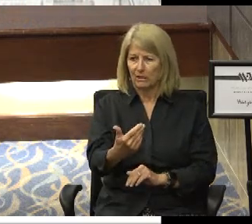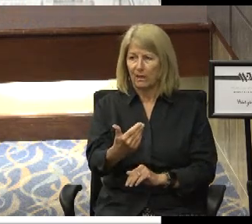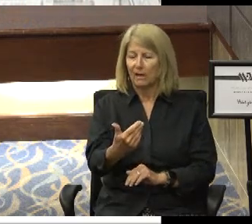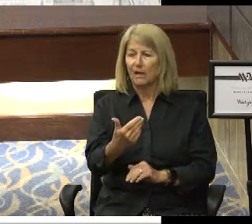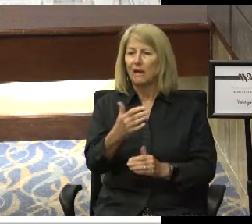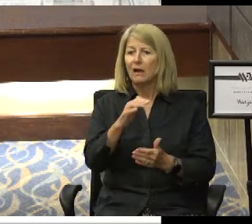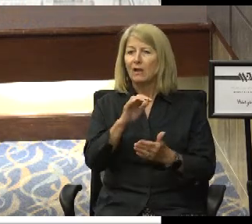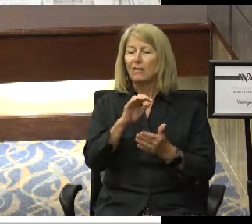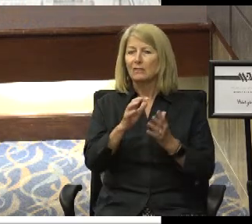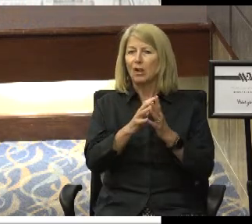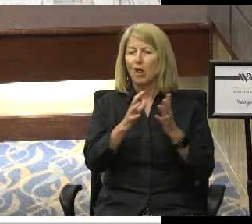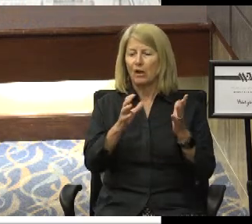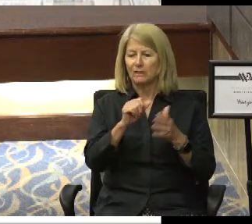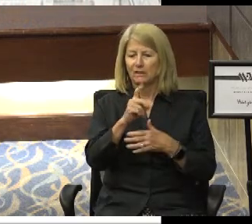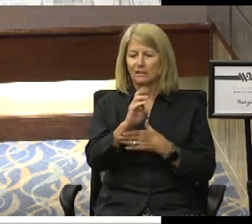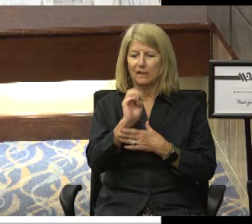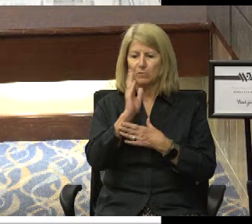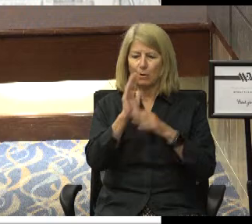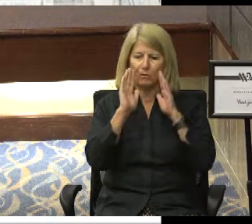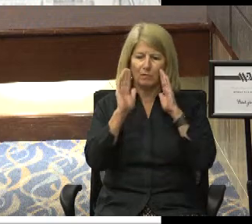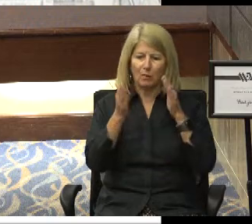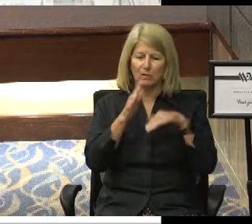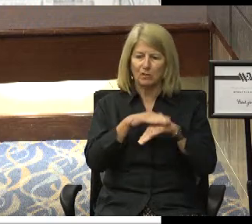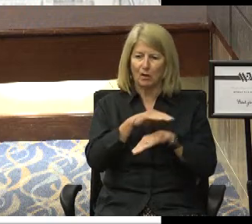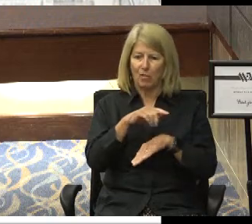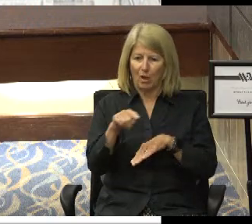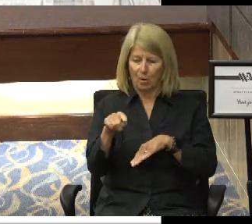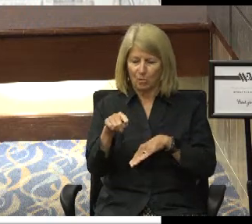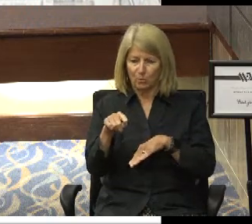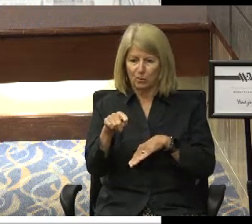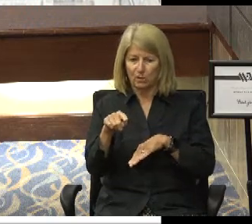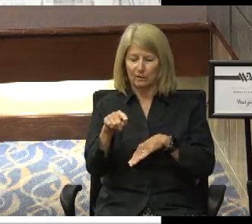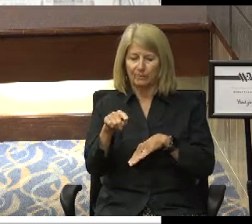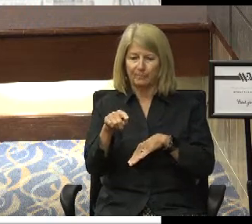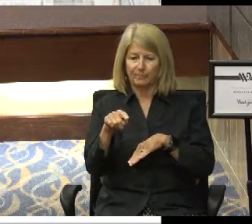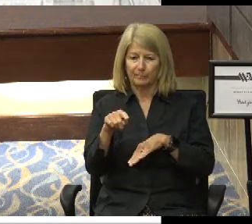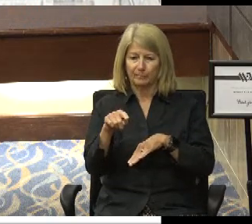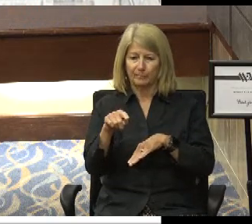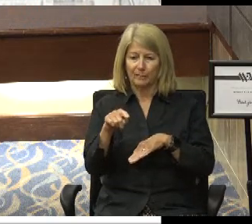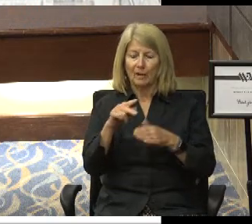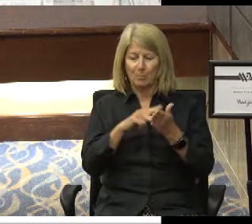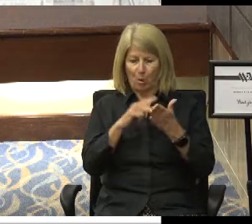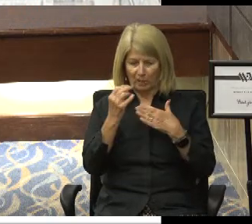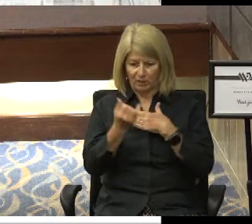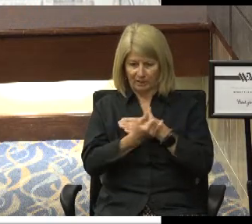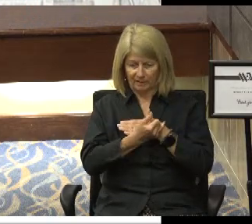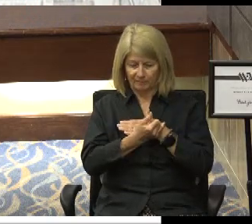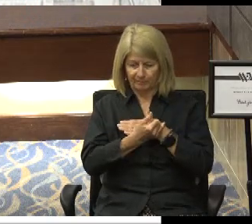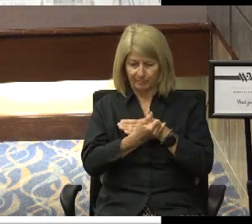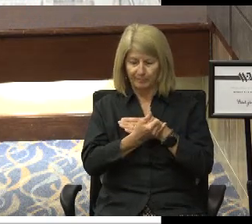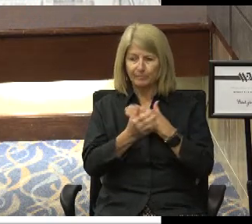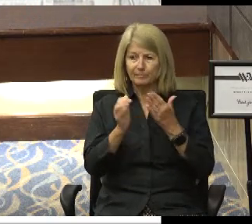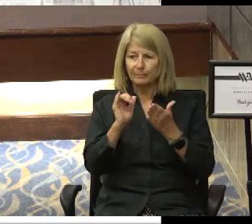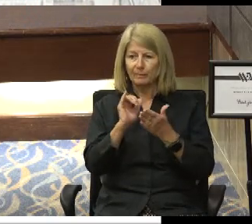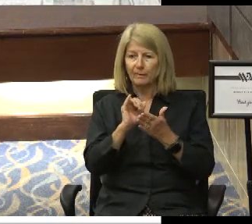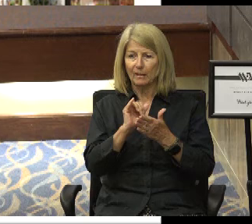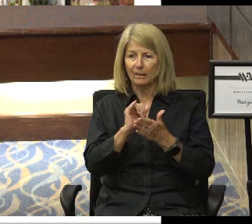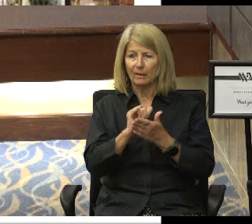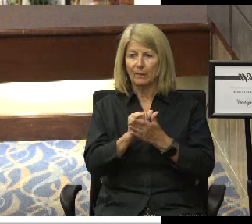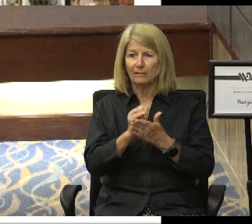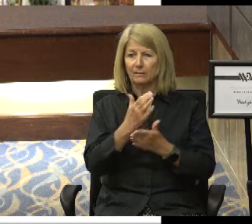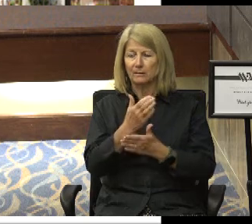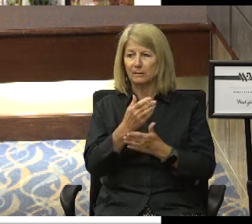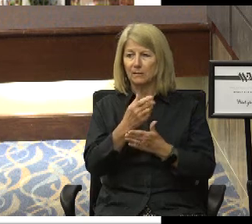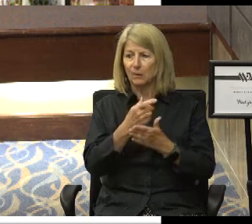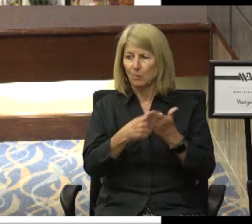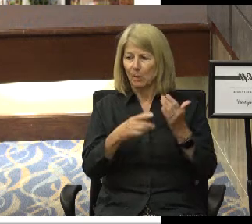two slides here, I'll just focus on those, or two areas of slides, I'll focus on those two projects, which is what Paul just went through with you from a